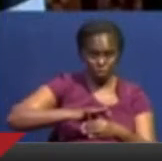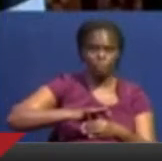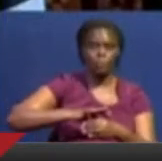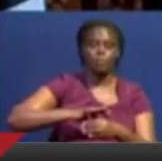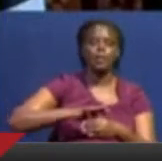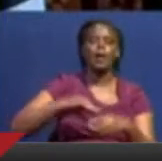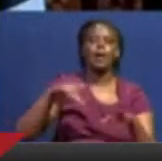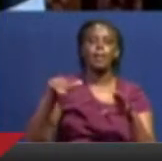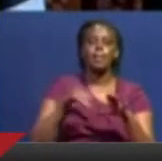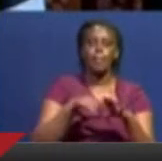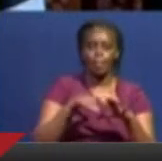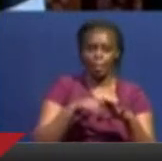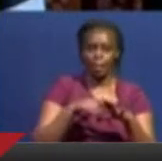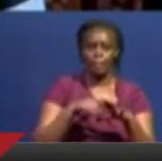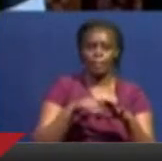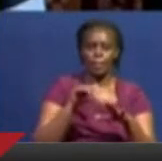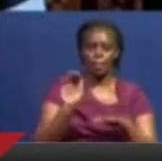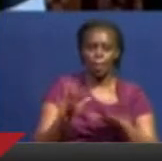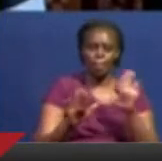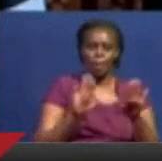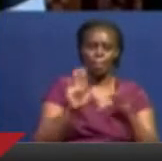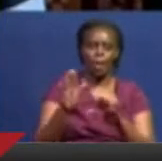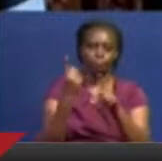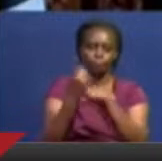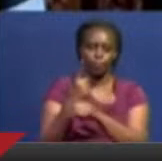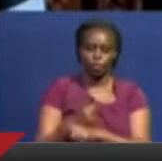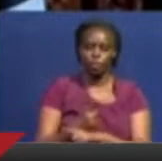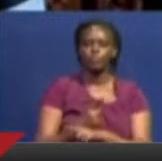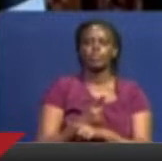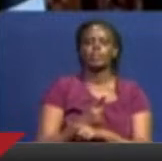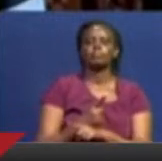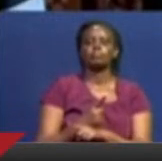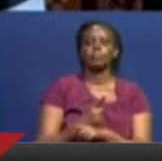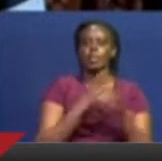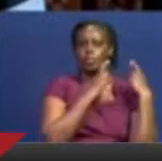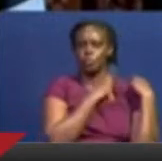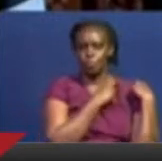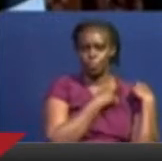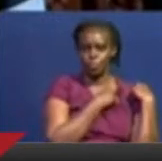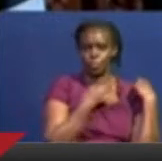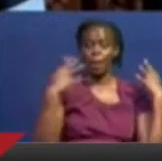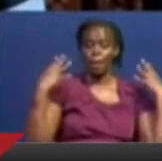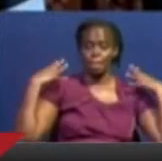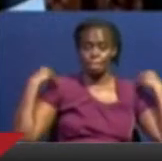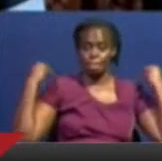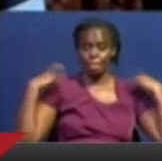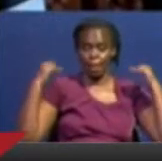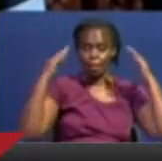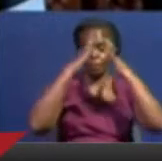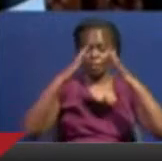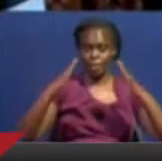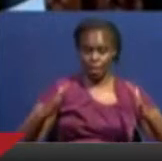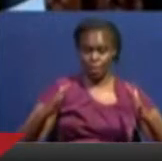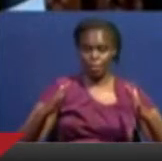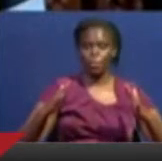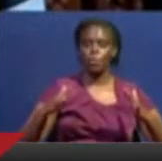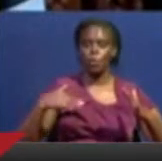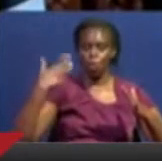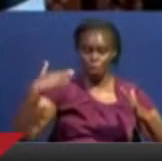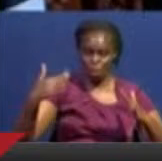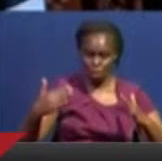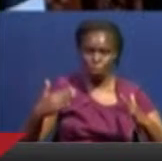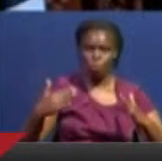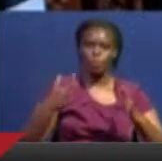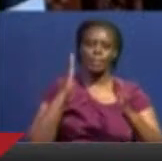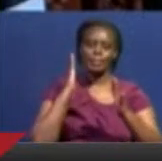of members to hold such positions. The practice of the House in these instances is that the House has always